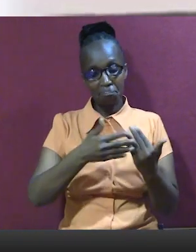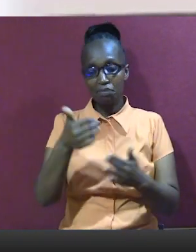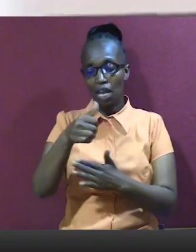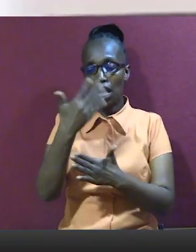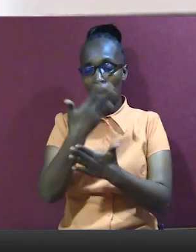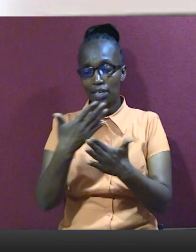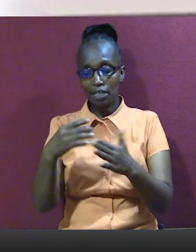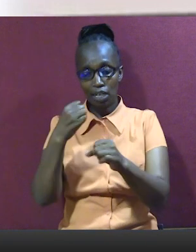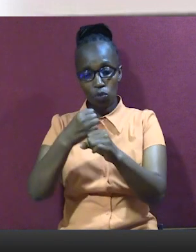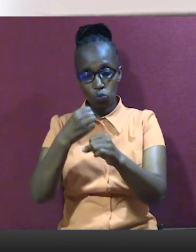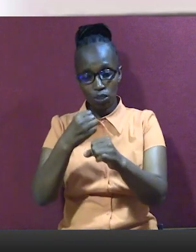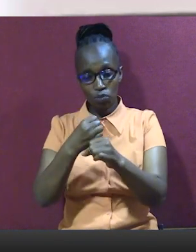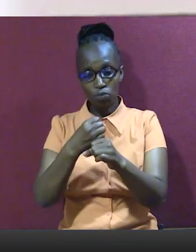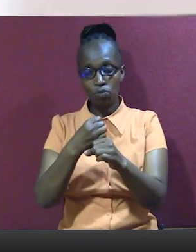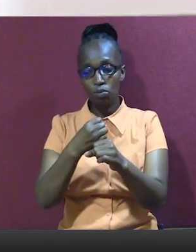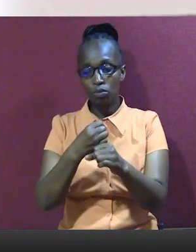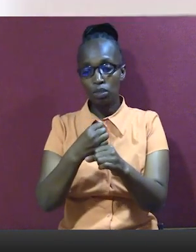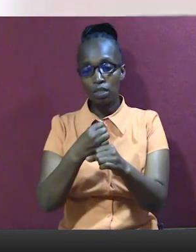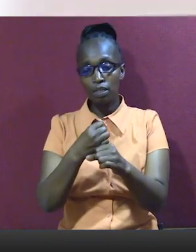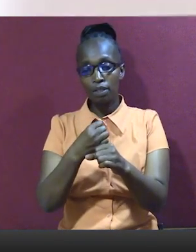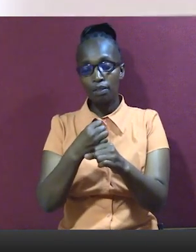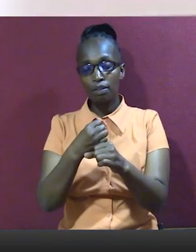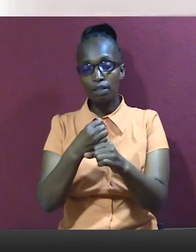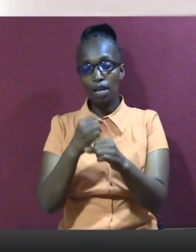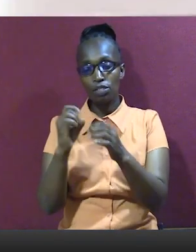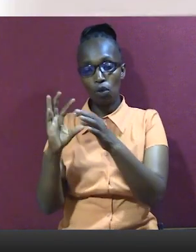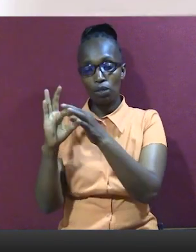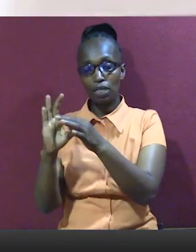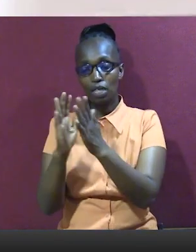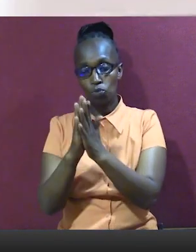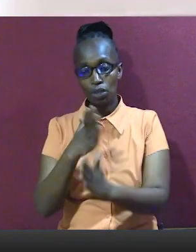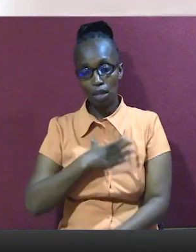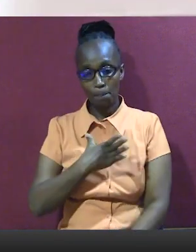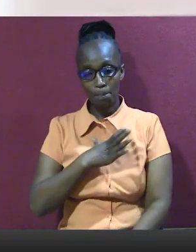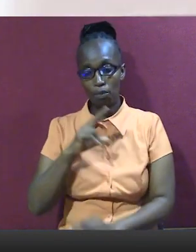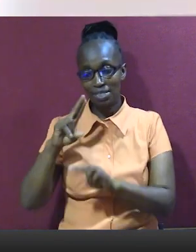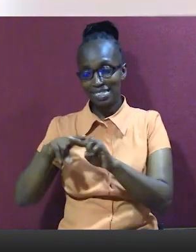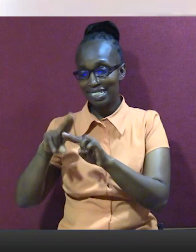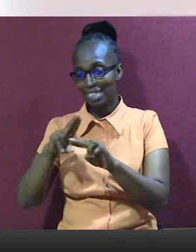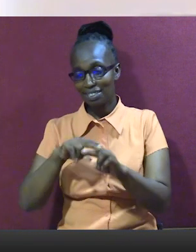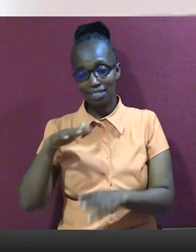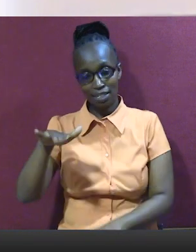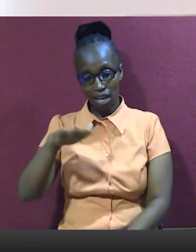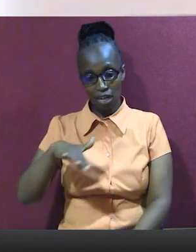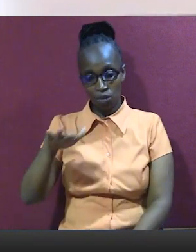Everything that we do in primary health care is hinged on these people that you see seated here today.